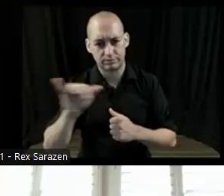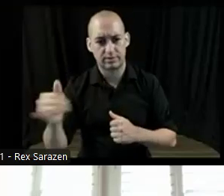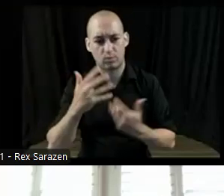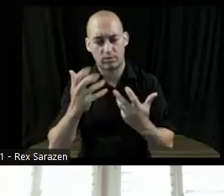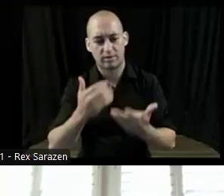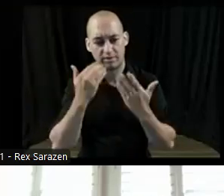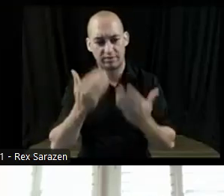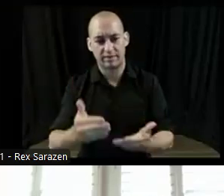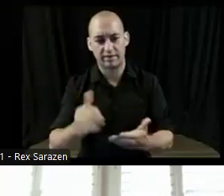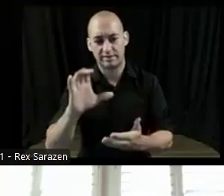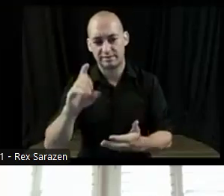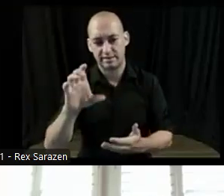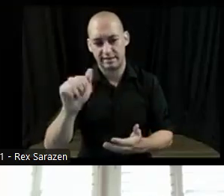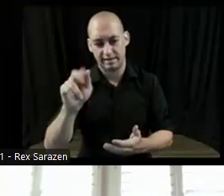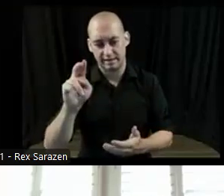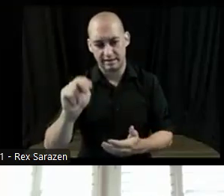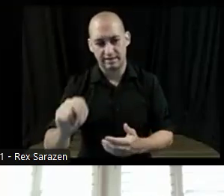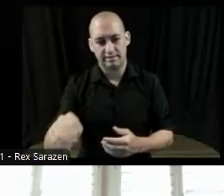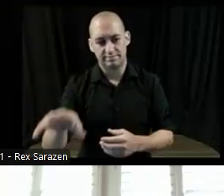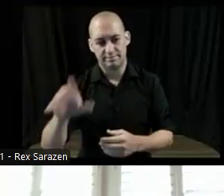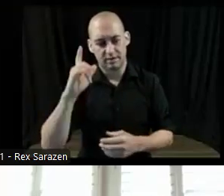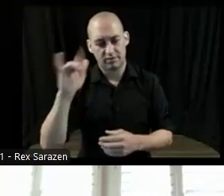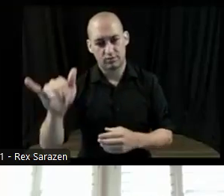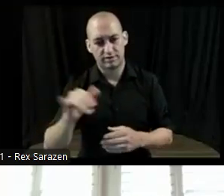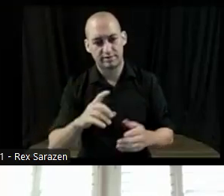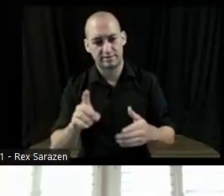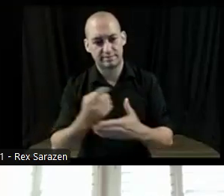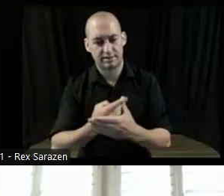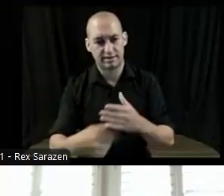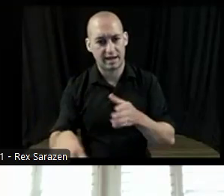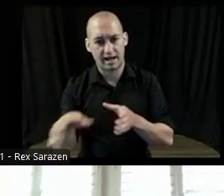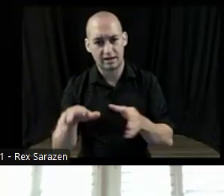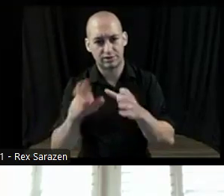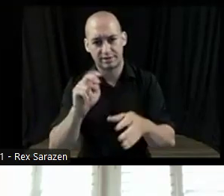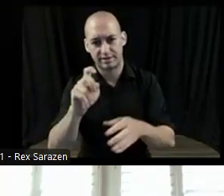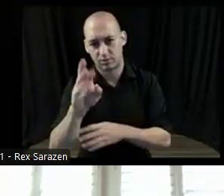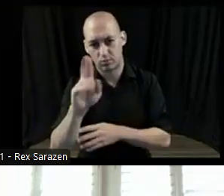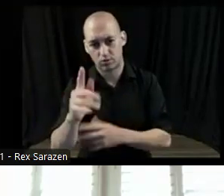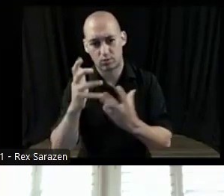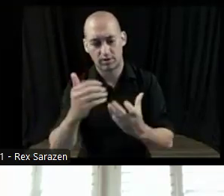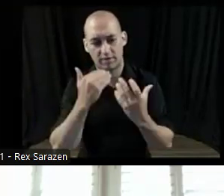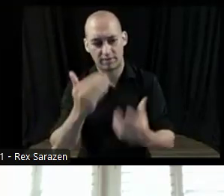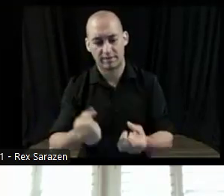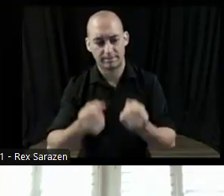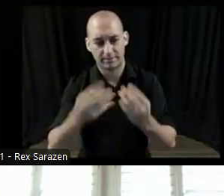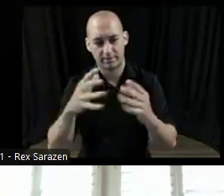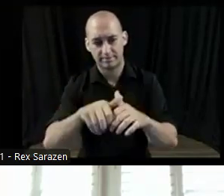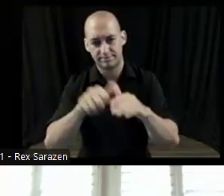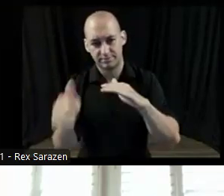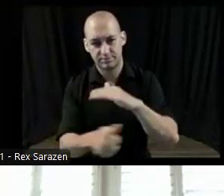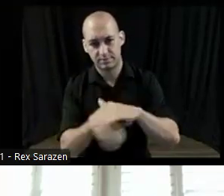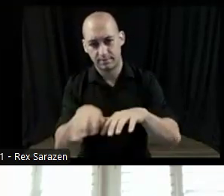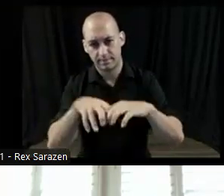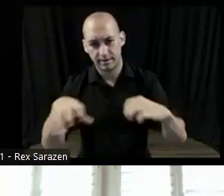California Disability Aging Community Action Network. I just first want to thank all the subcommittee chairs and